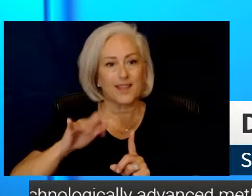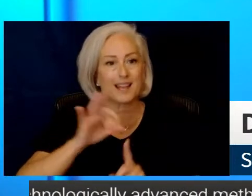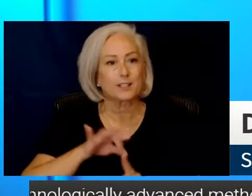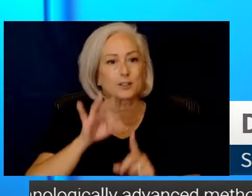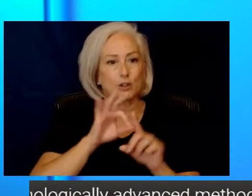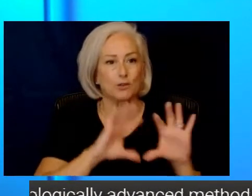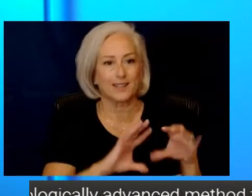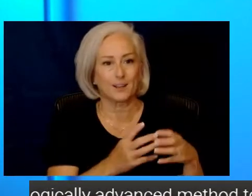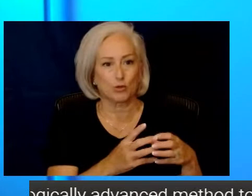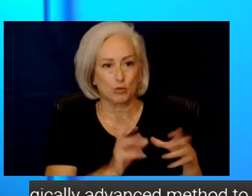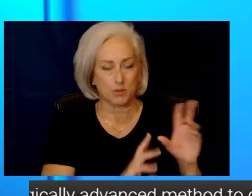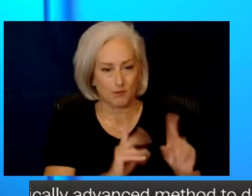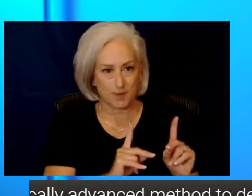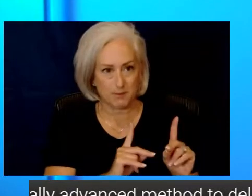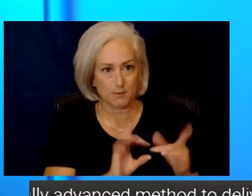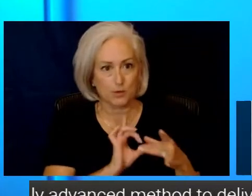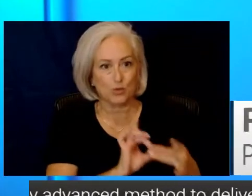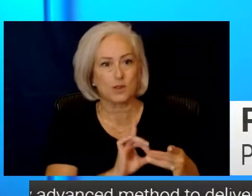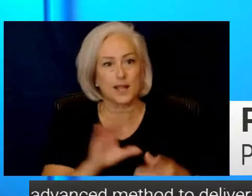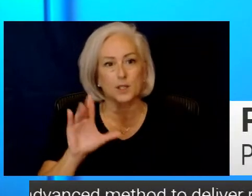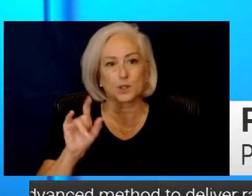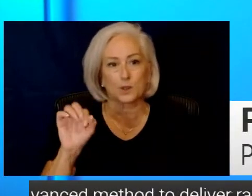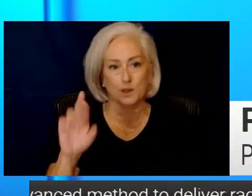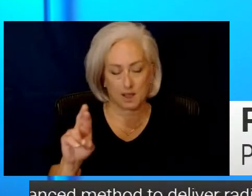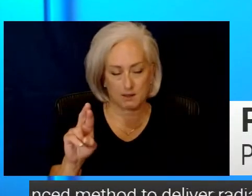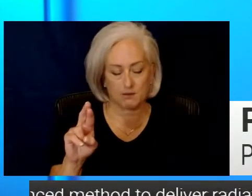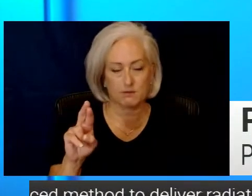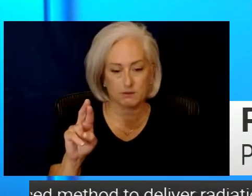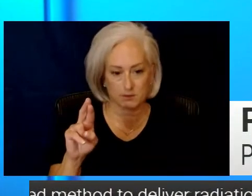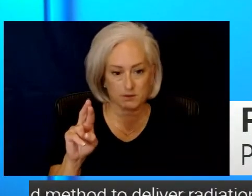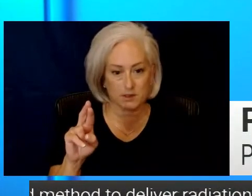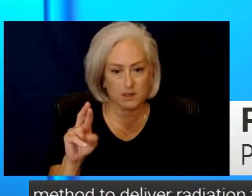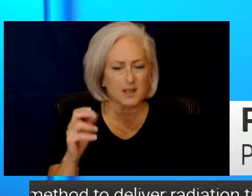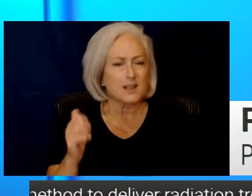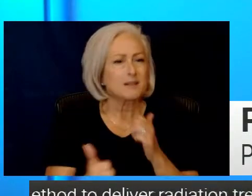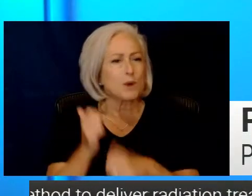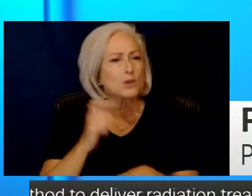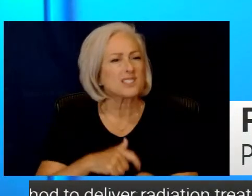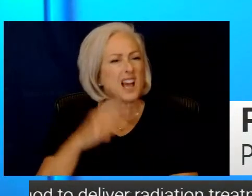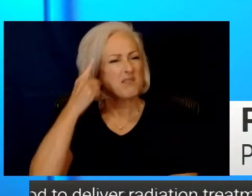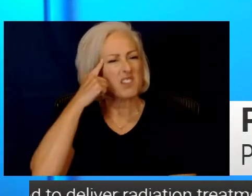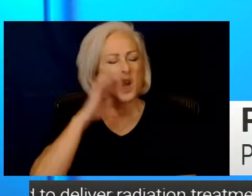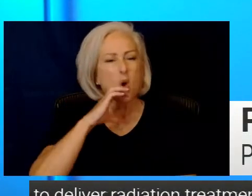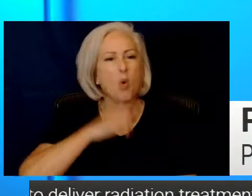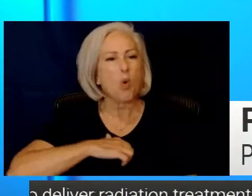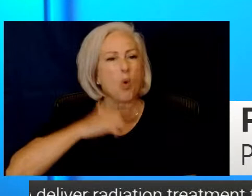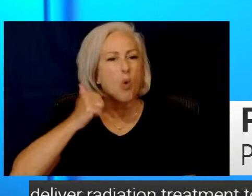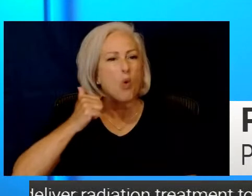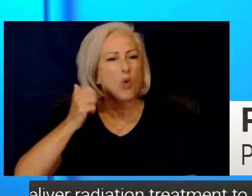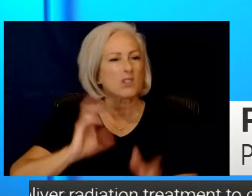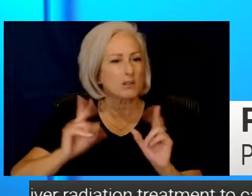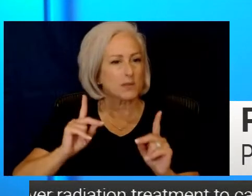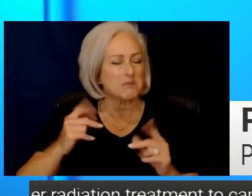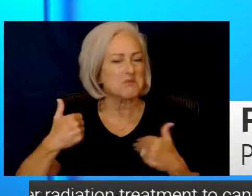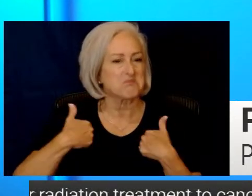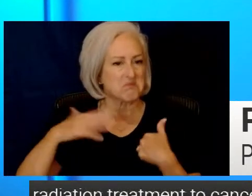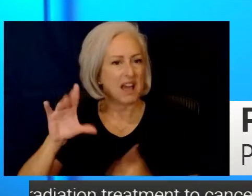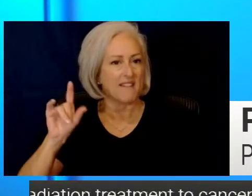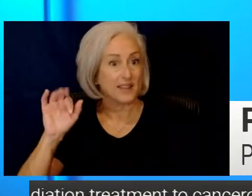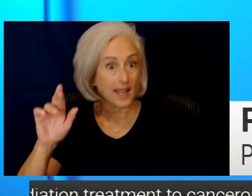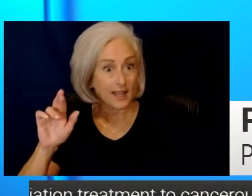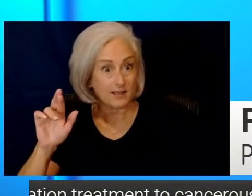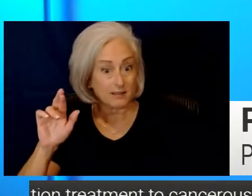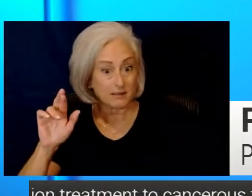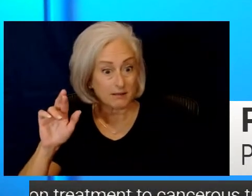about cancer, typically we think about an older adult population getting cancer. And so, you know, proton therapy is